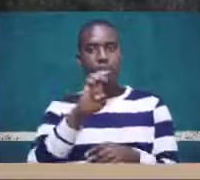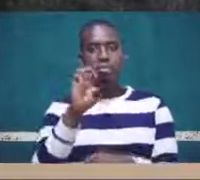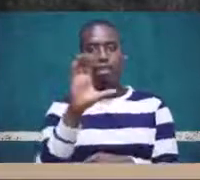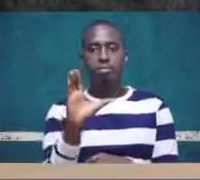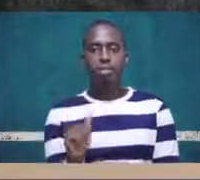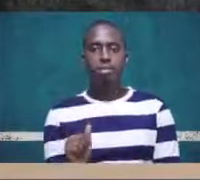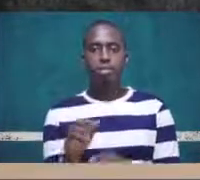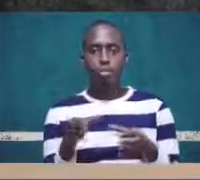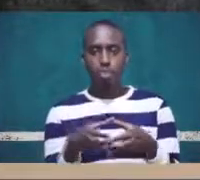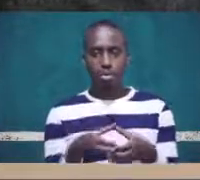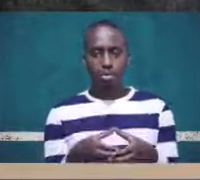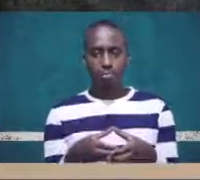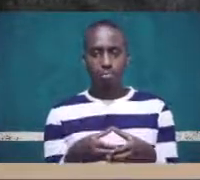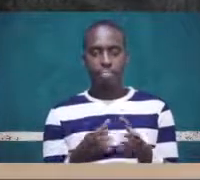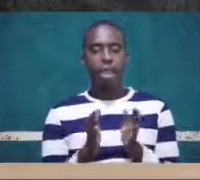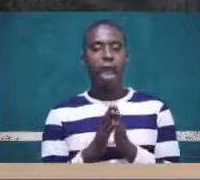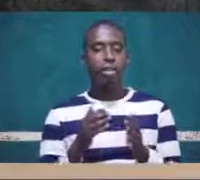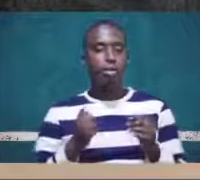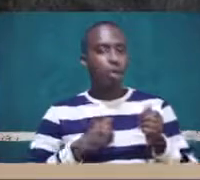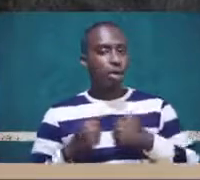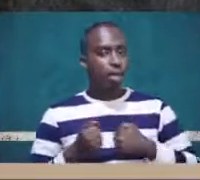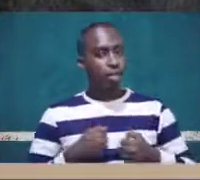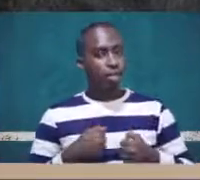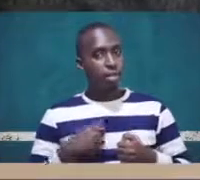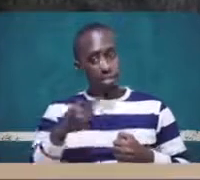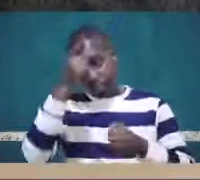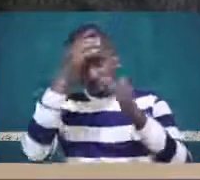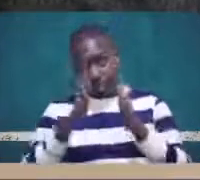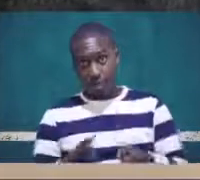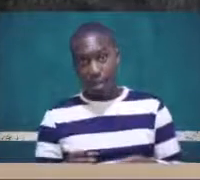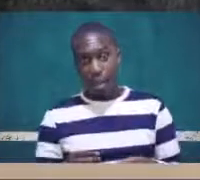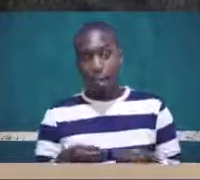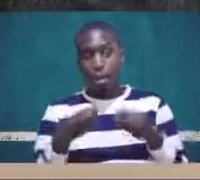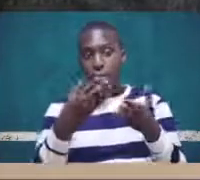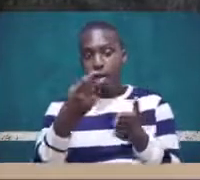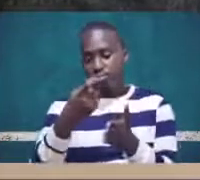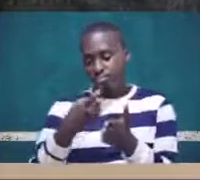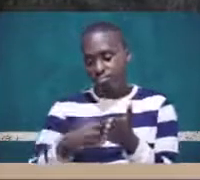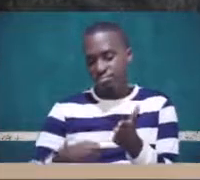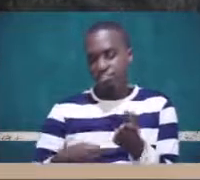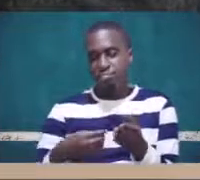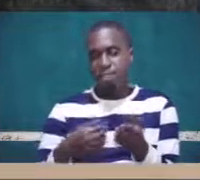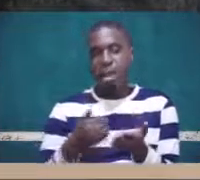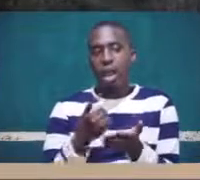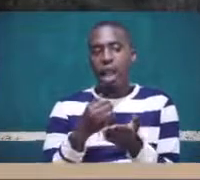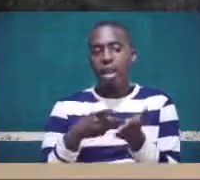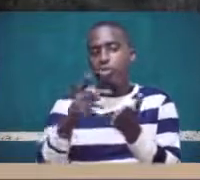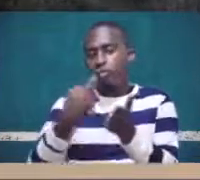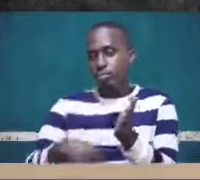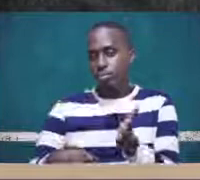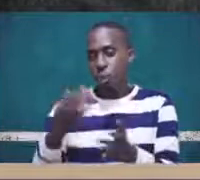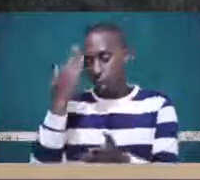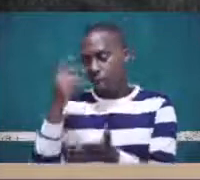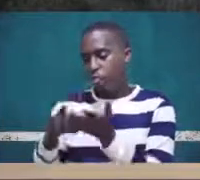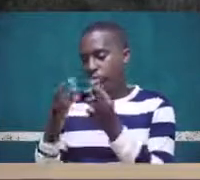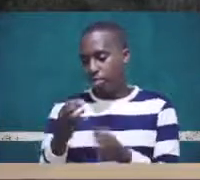community. A Rwandan citizen will be given a privilege. He will pay less tax because he bought those goods from